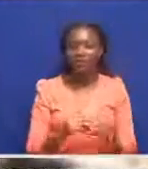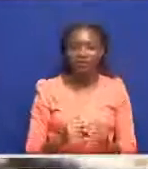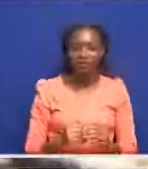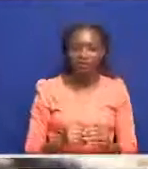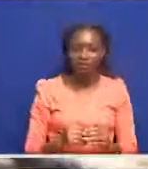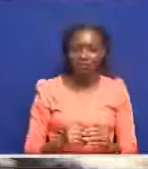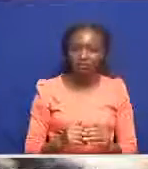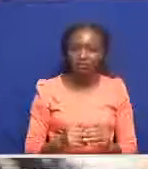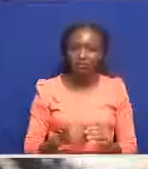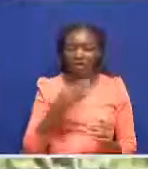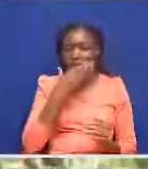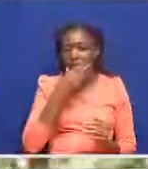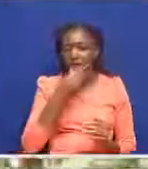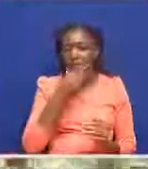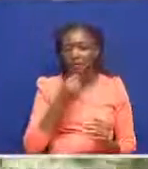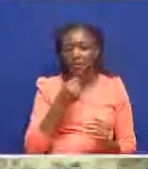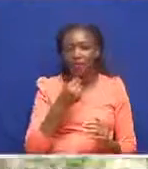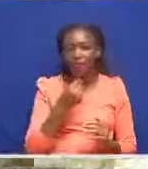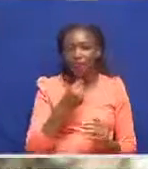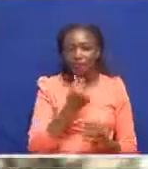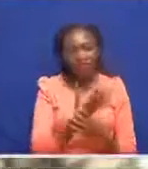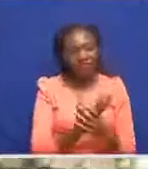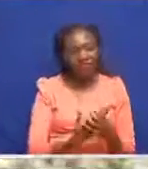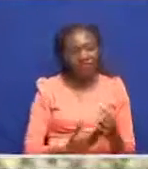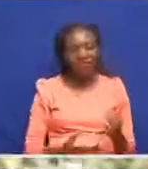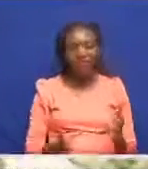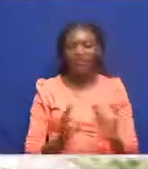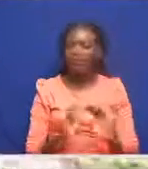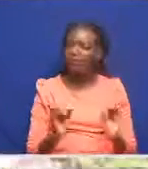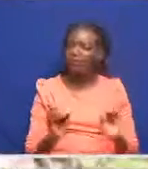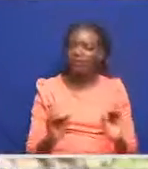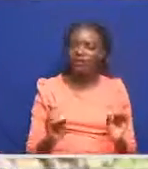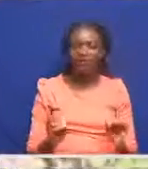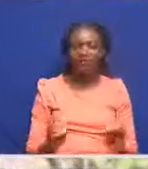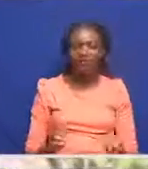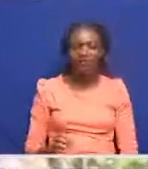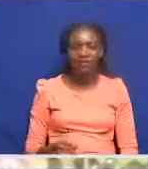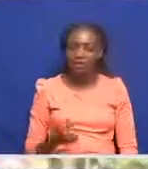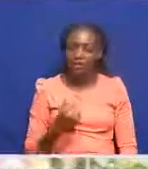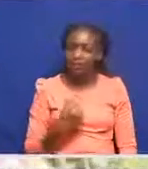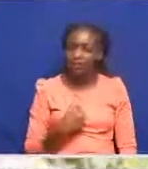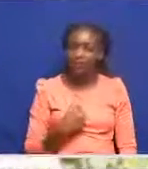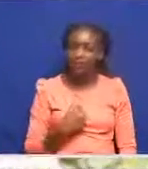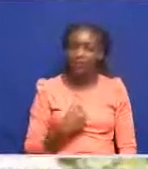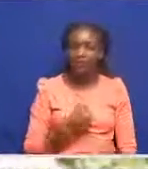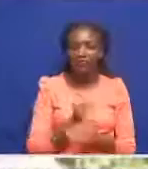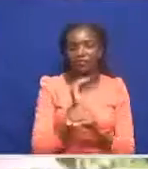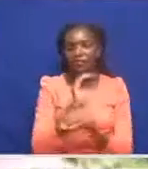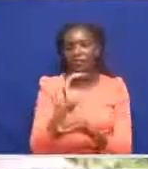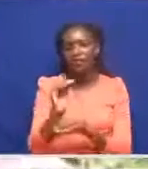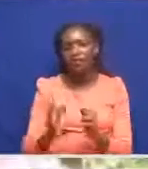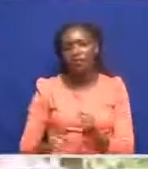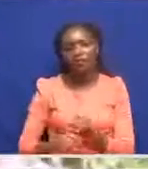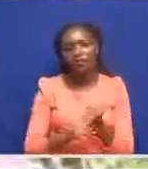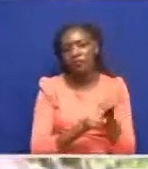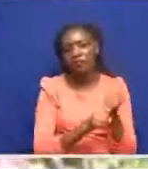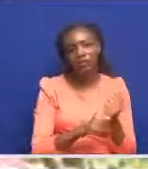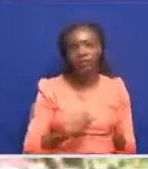given up. He has one wish. My call is that if I can get any assistance, the